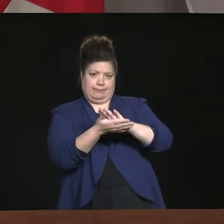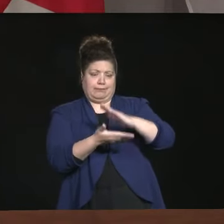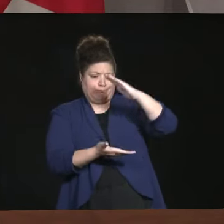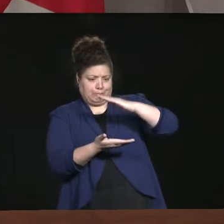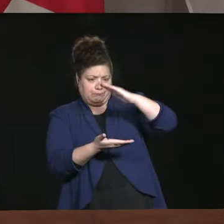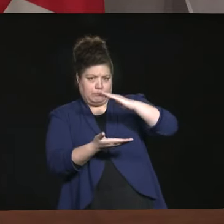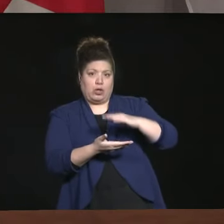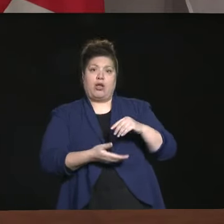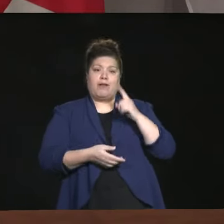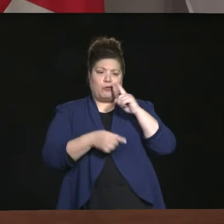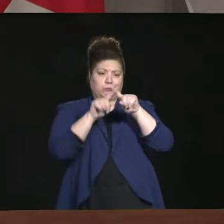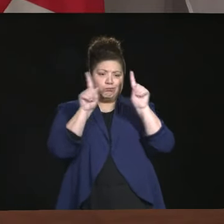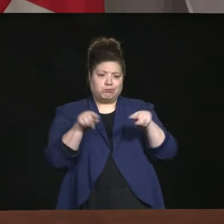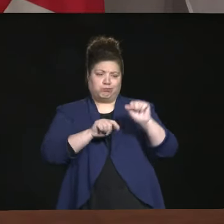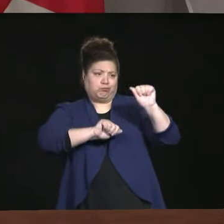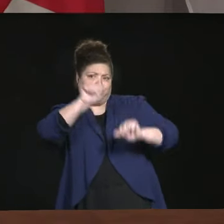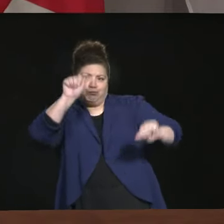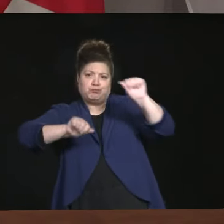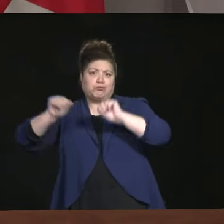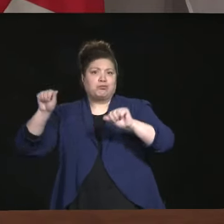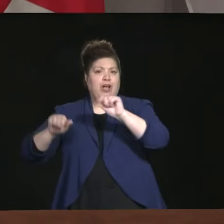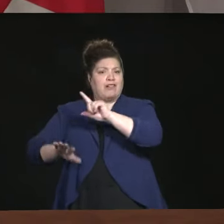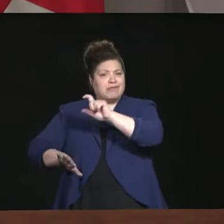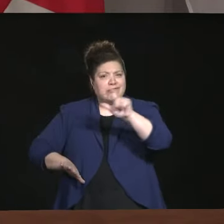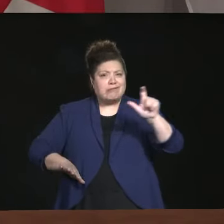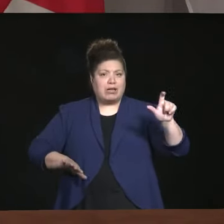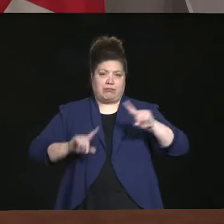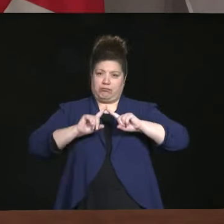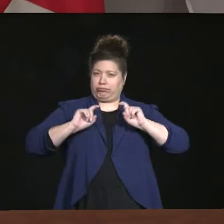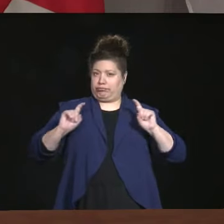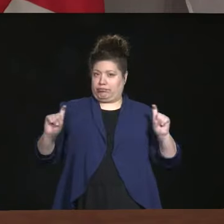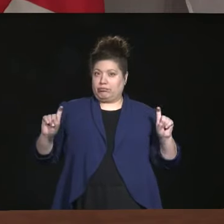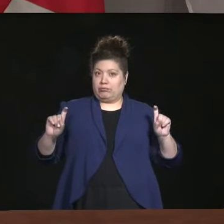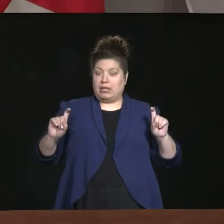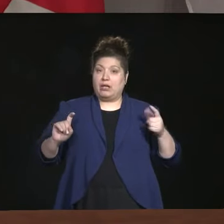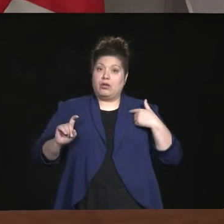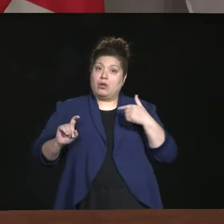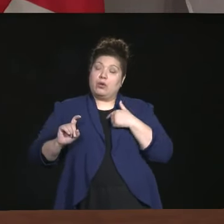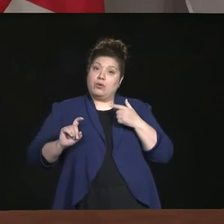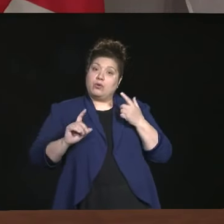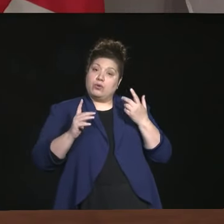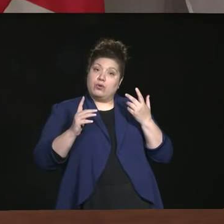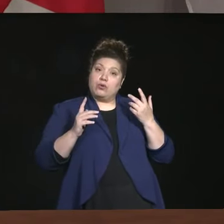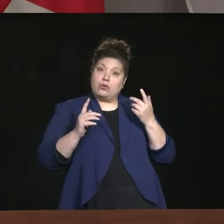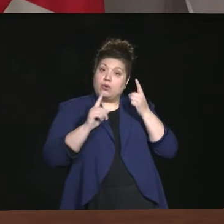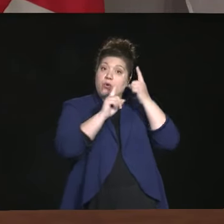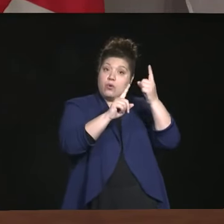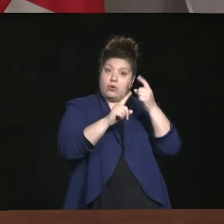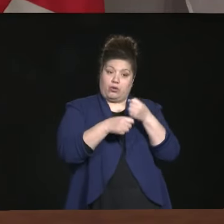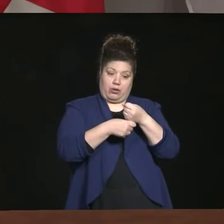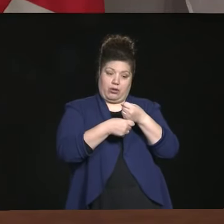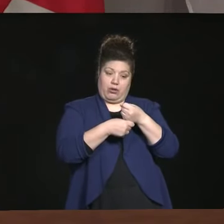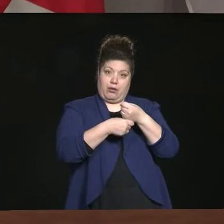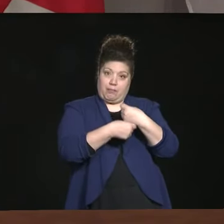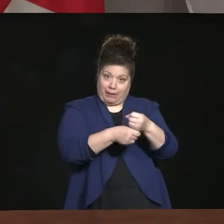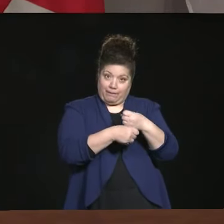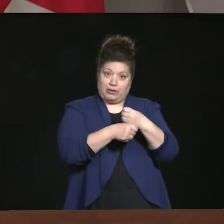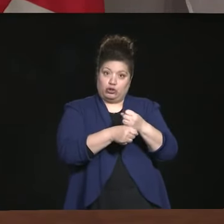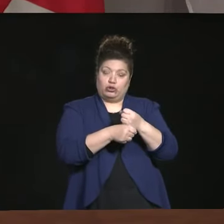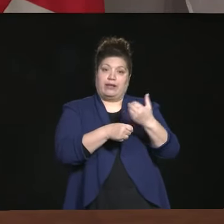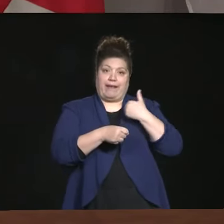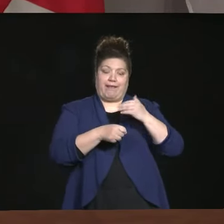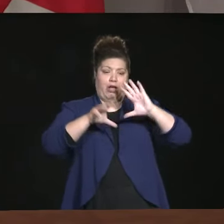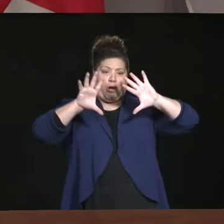Another important step that we've taken is advancing the Next Generation Manufacturing Supercluster Initiative, which brings together more